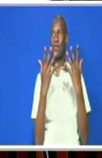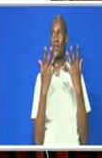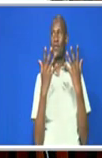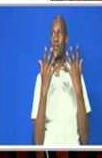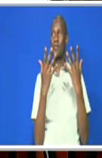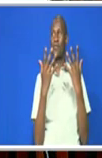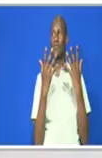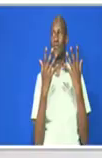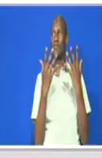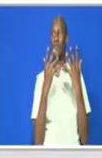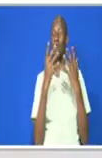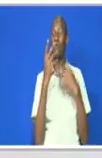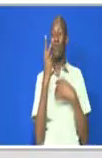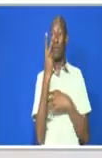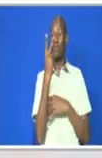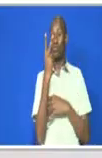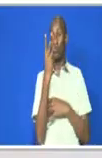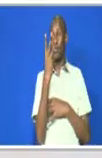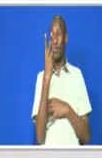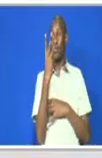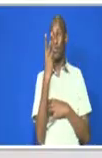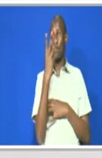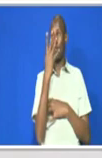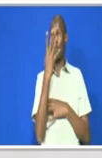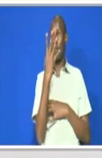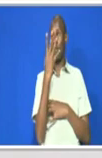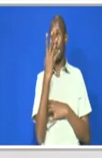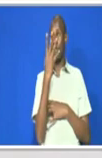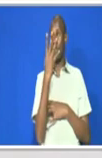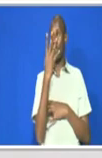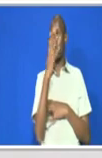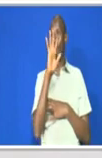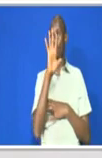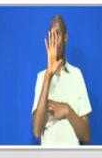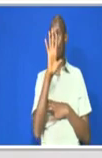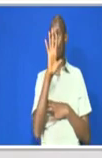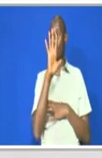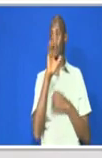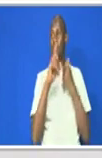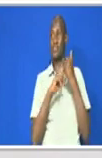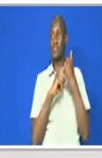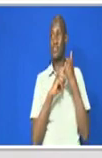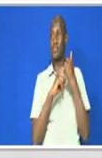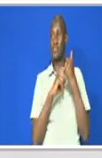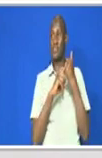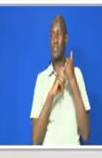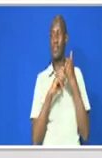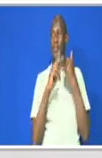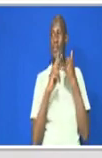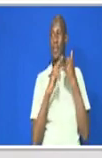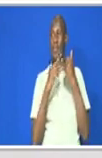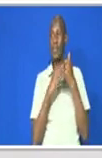1, 2, 3, 4, 5, 6,